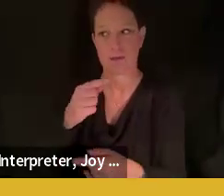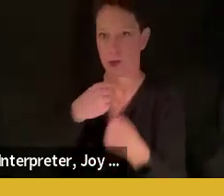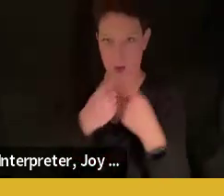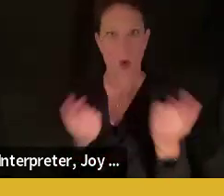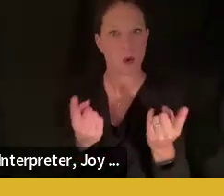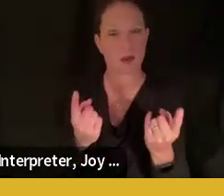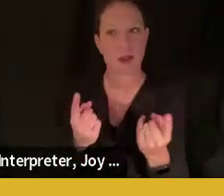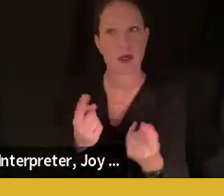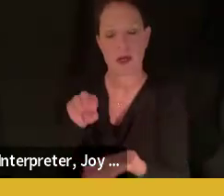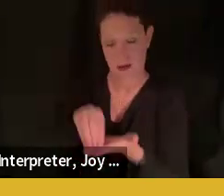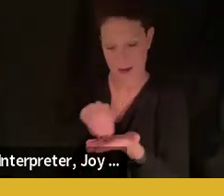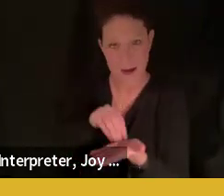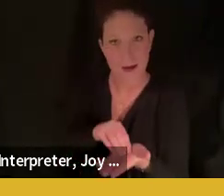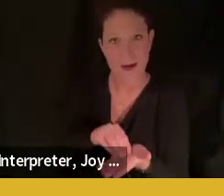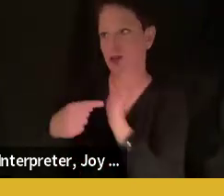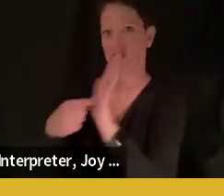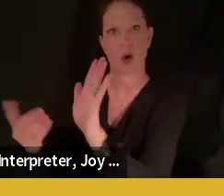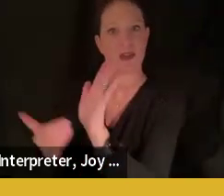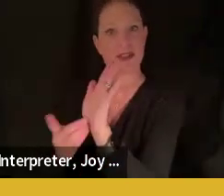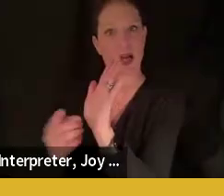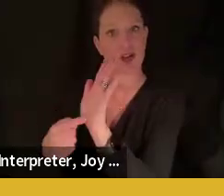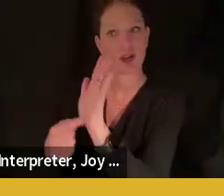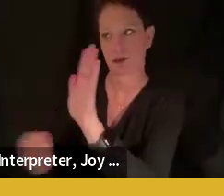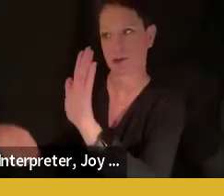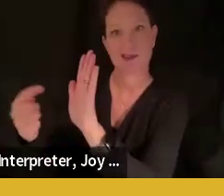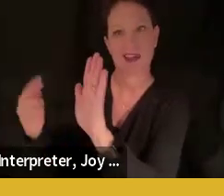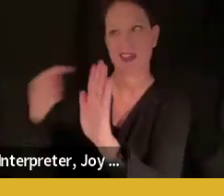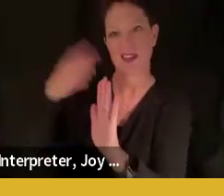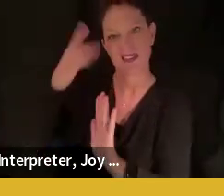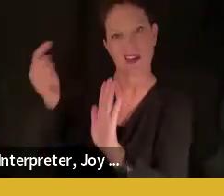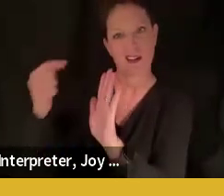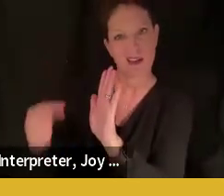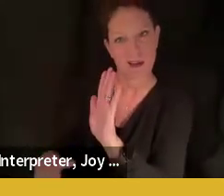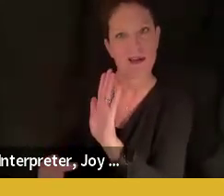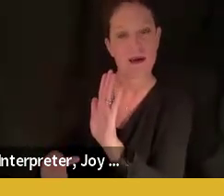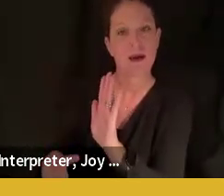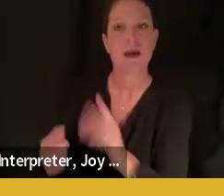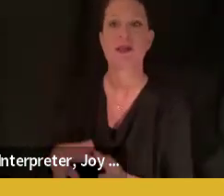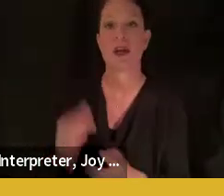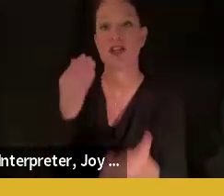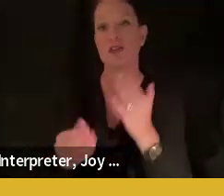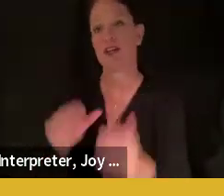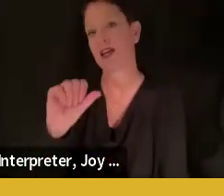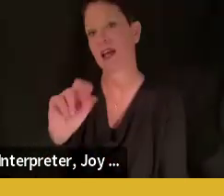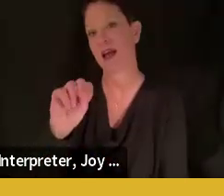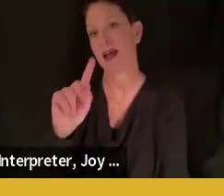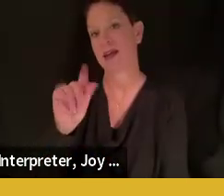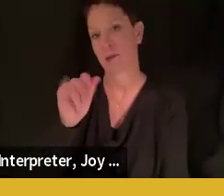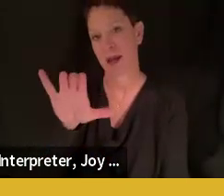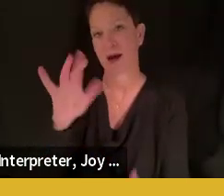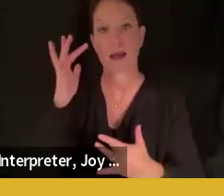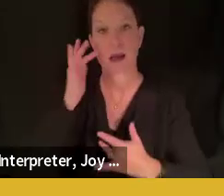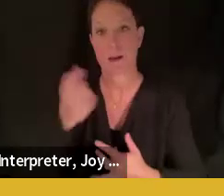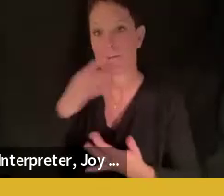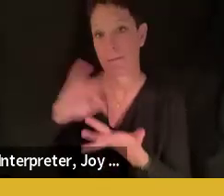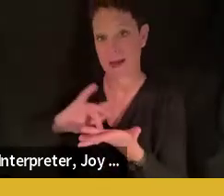know exactly what's going on so you can have the best treatment plan, especially if you need antiviral medications.